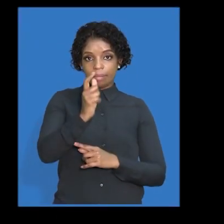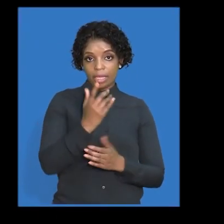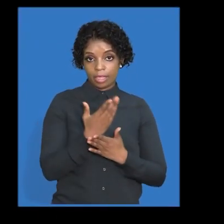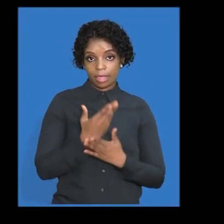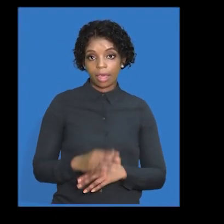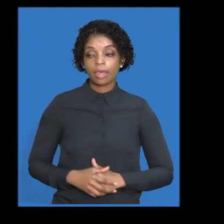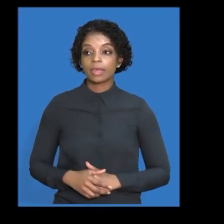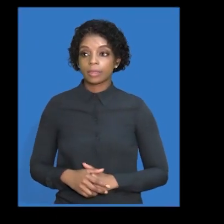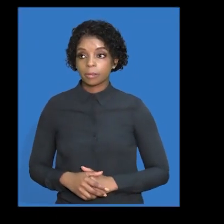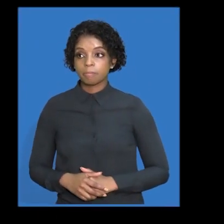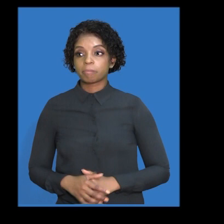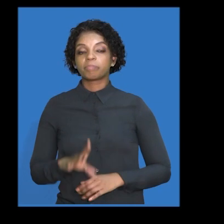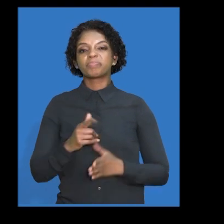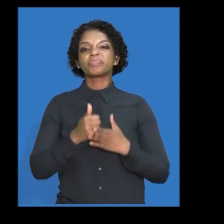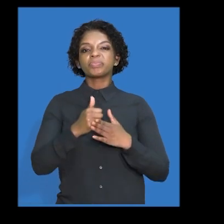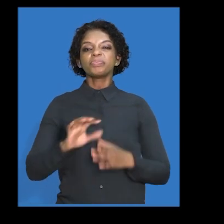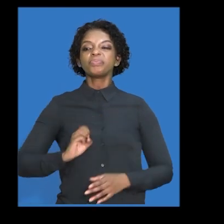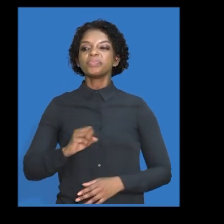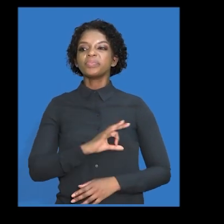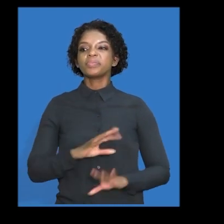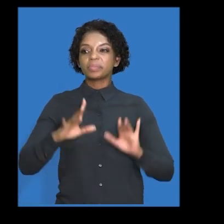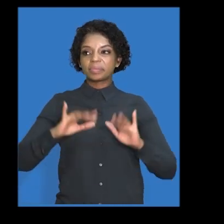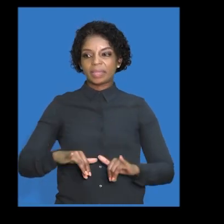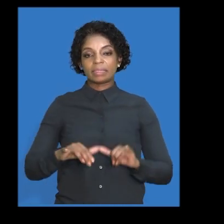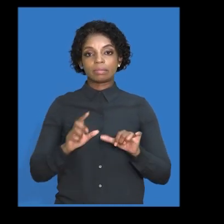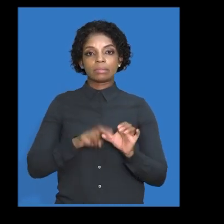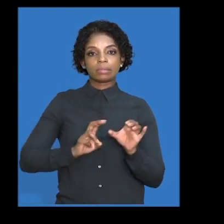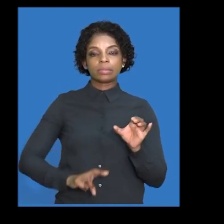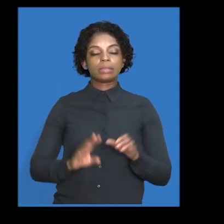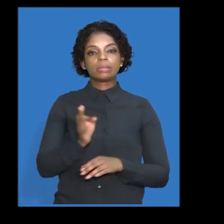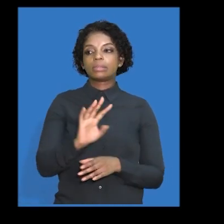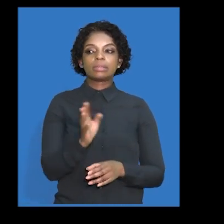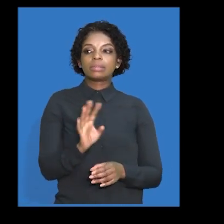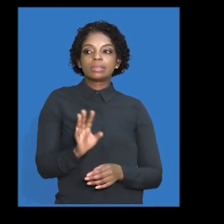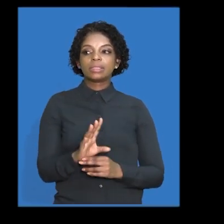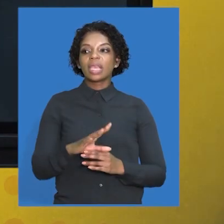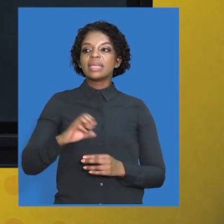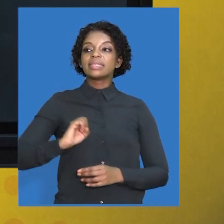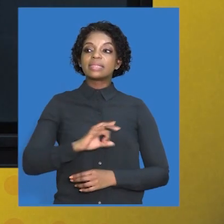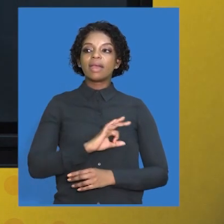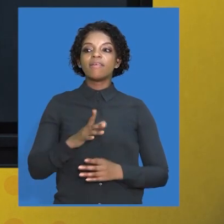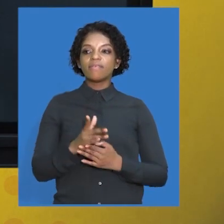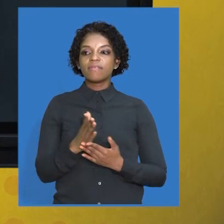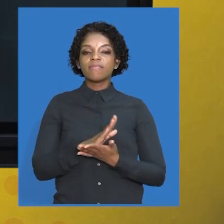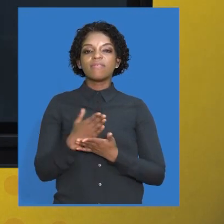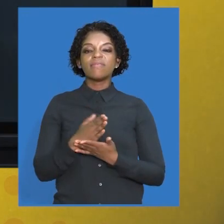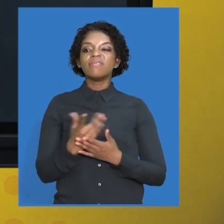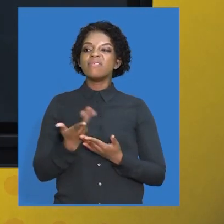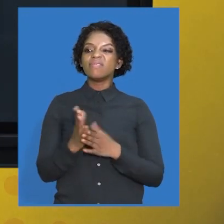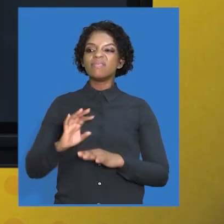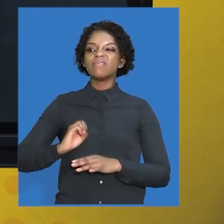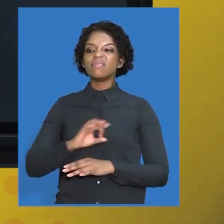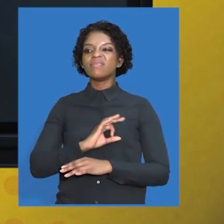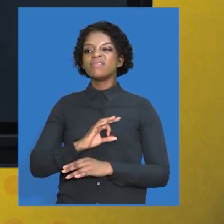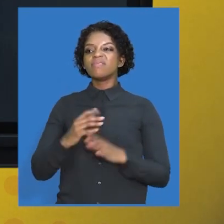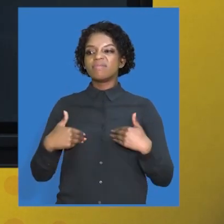staff turnover as employees' health and safety are considered. So employees feel that they're being taken care of, and because they're